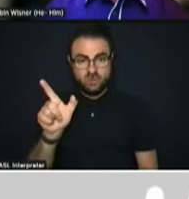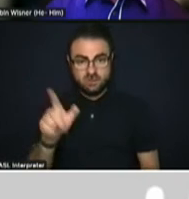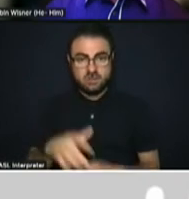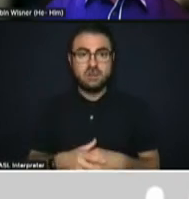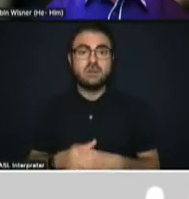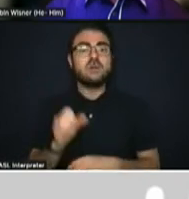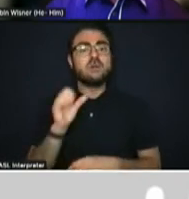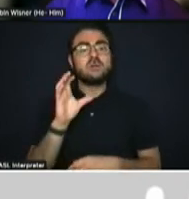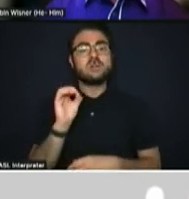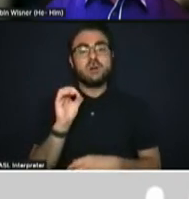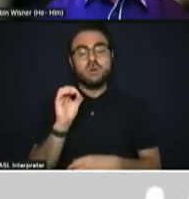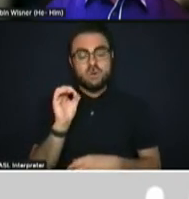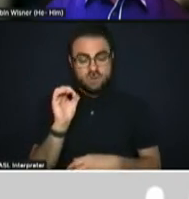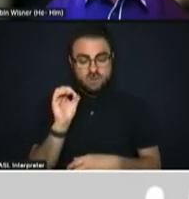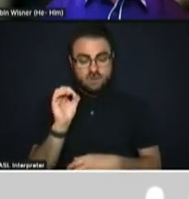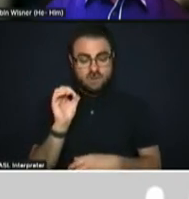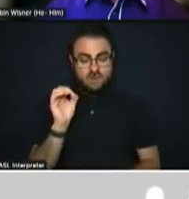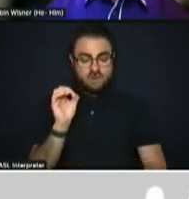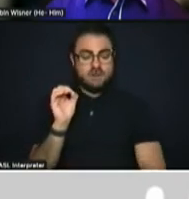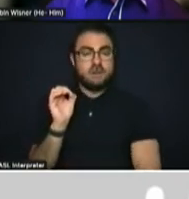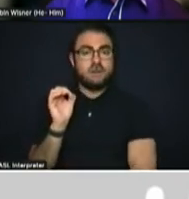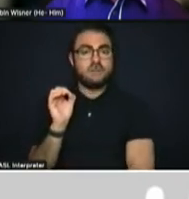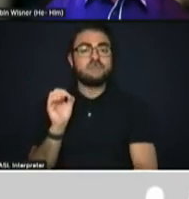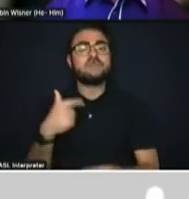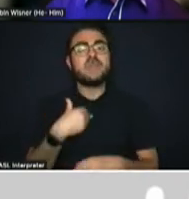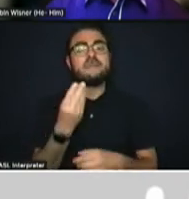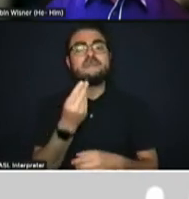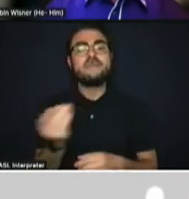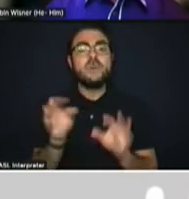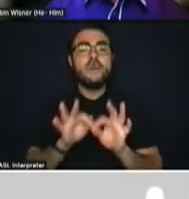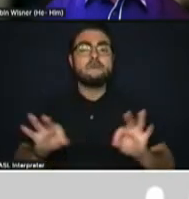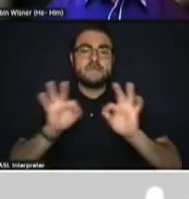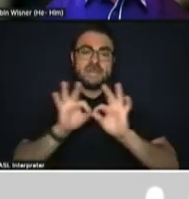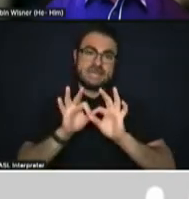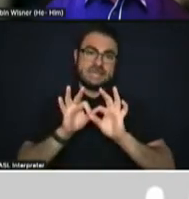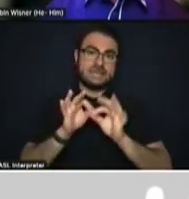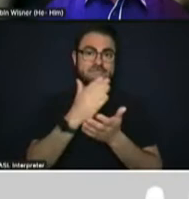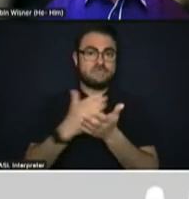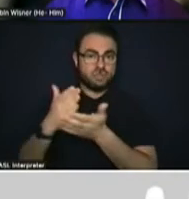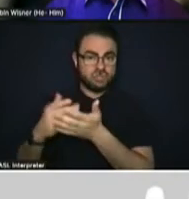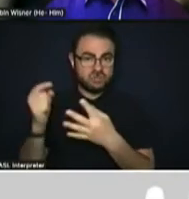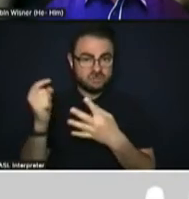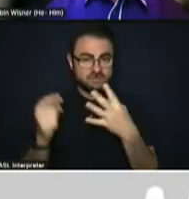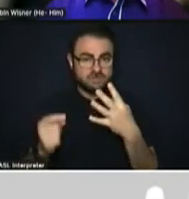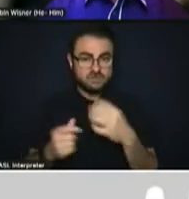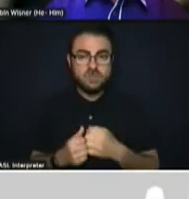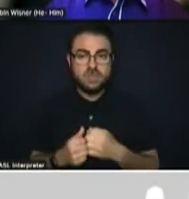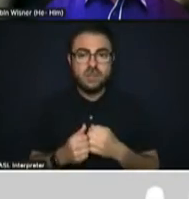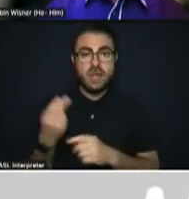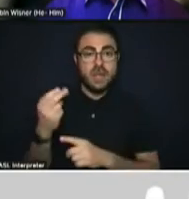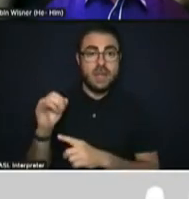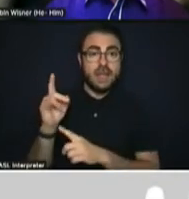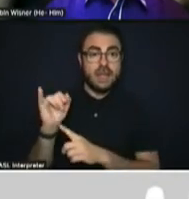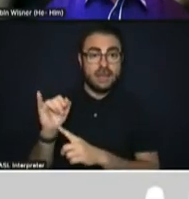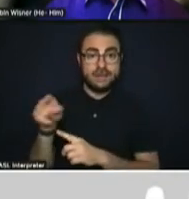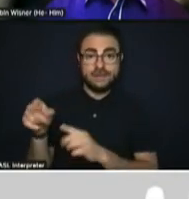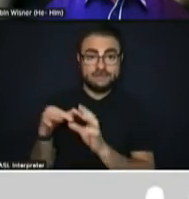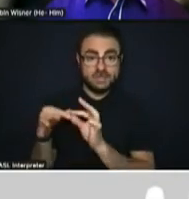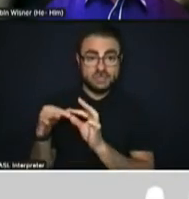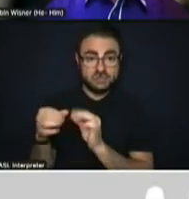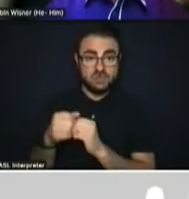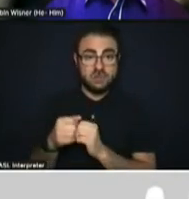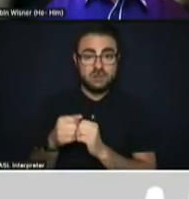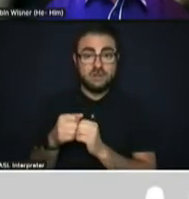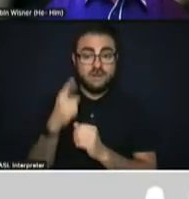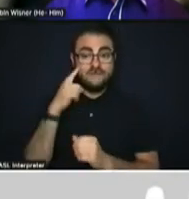there are a couple of key factors. As Heidi mentioned, nothing in this body-worn camera